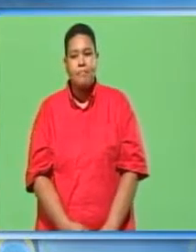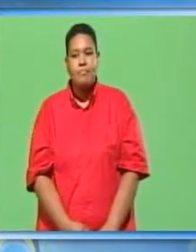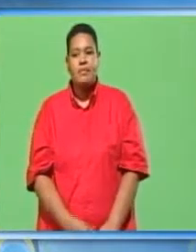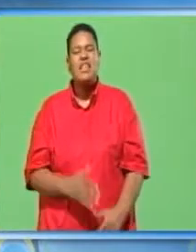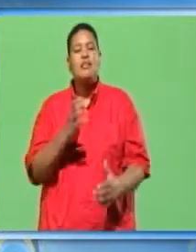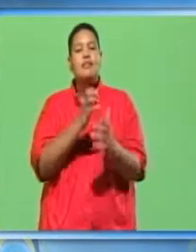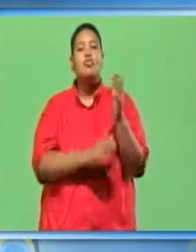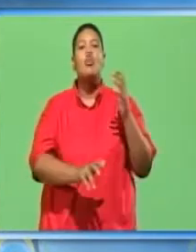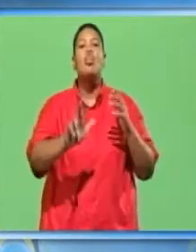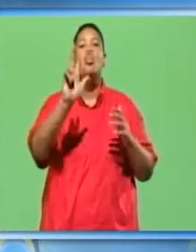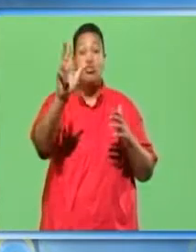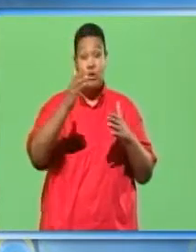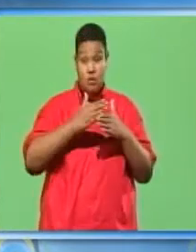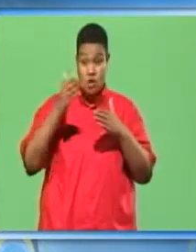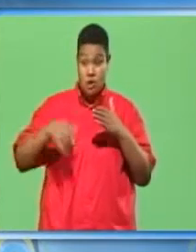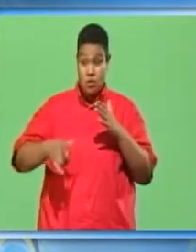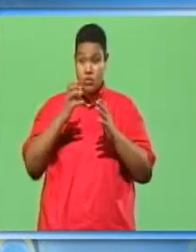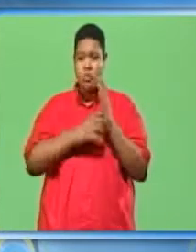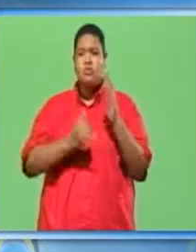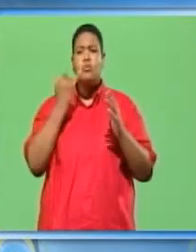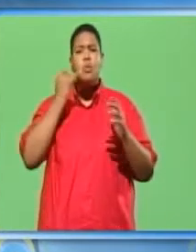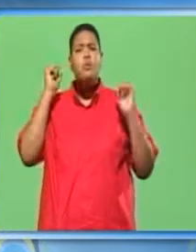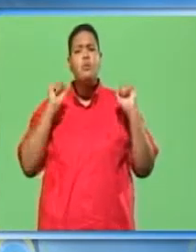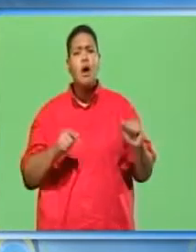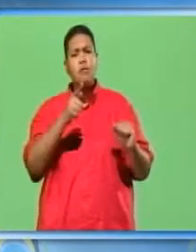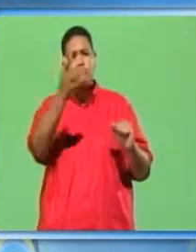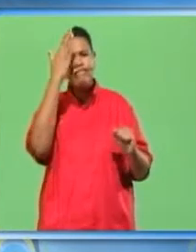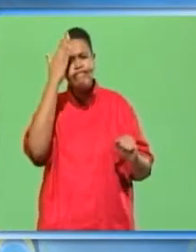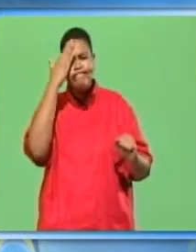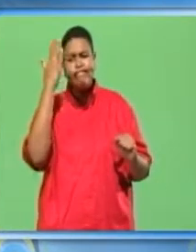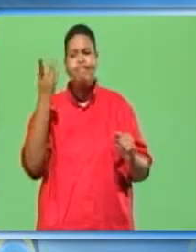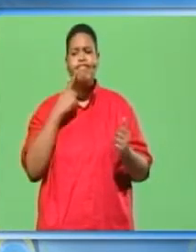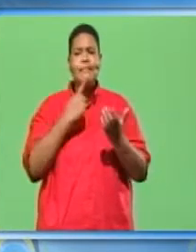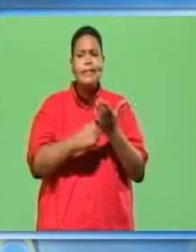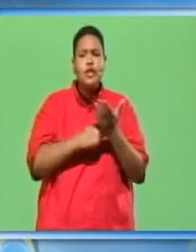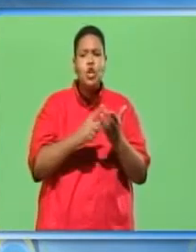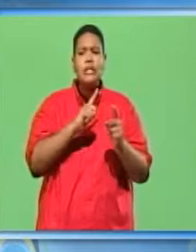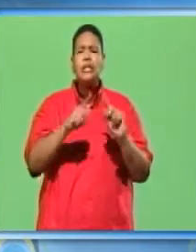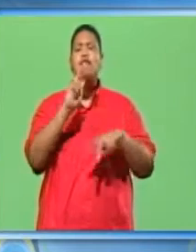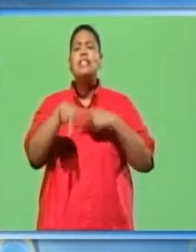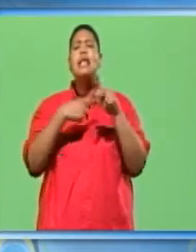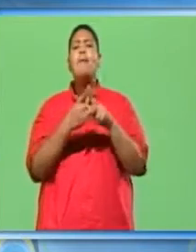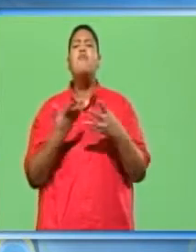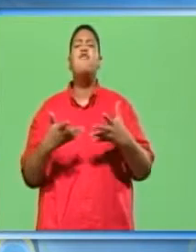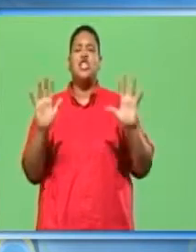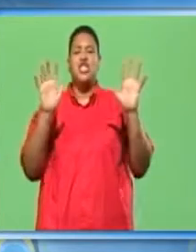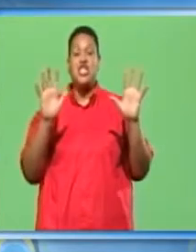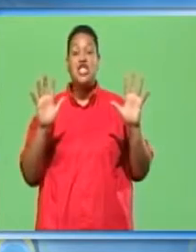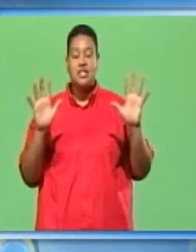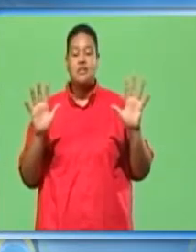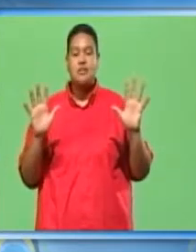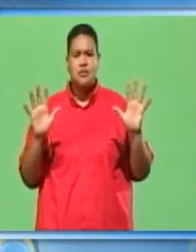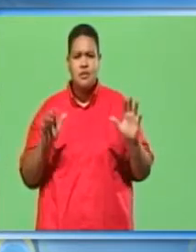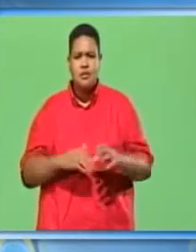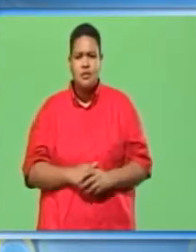Section 3. At the end of the section, you should be able to discuss the types of finishes.